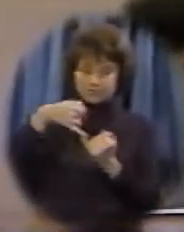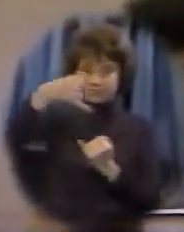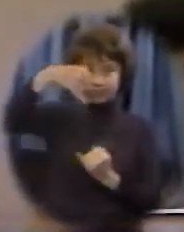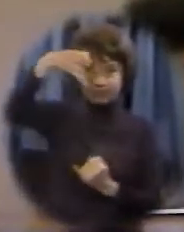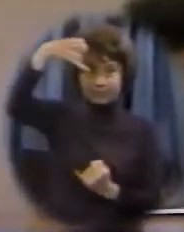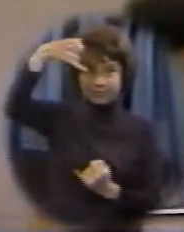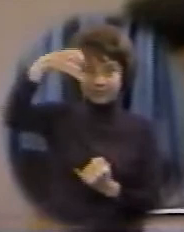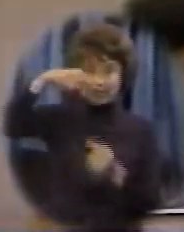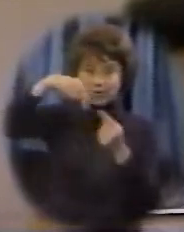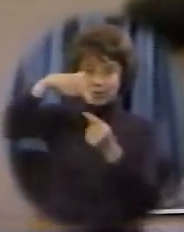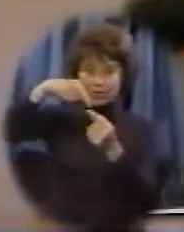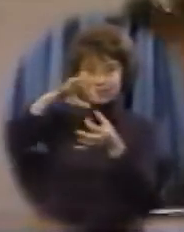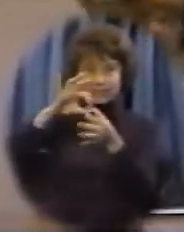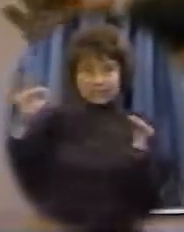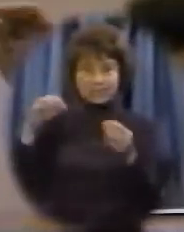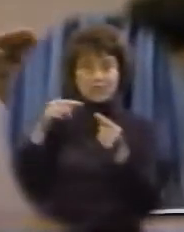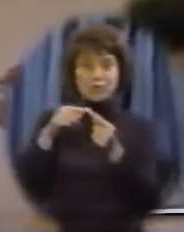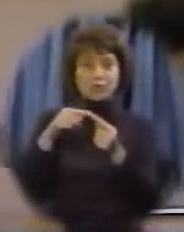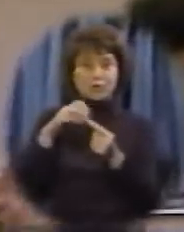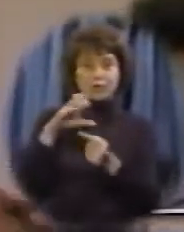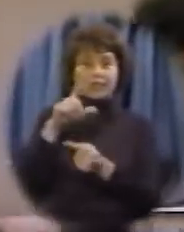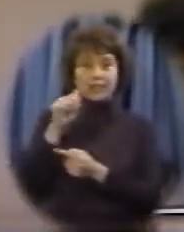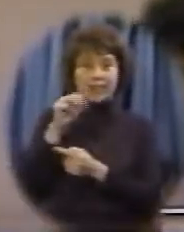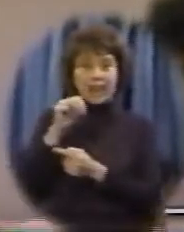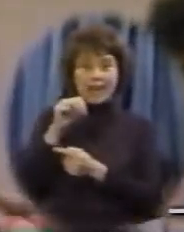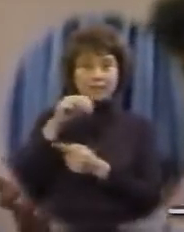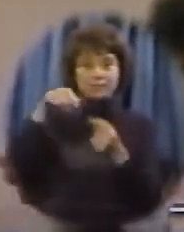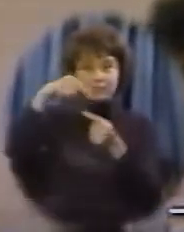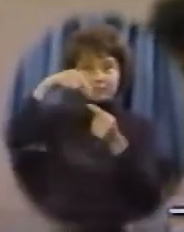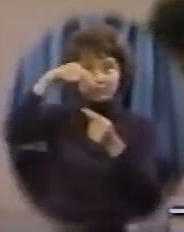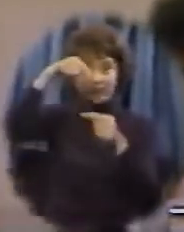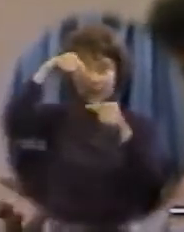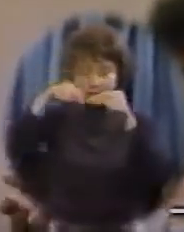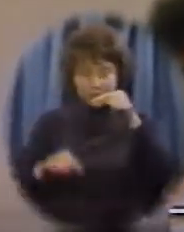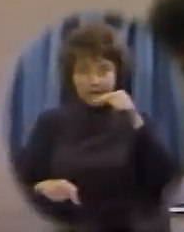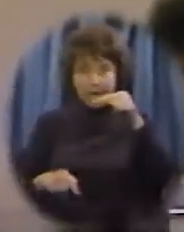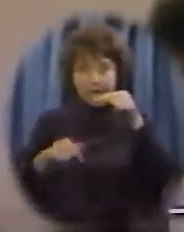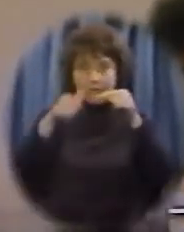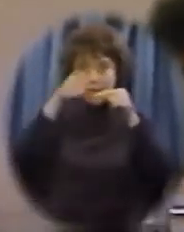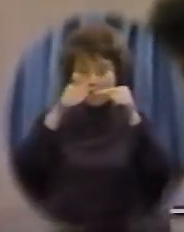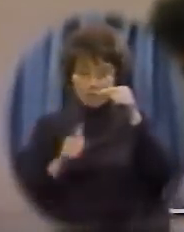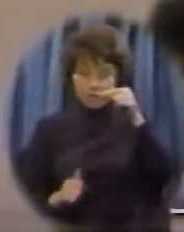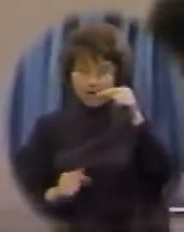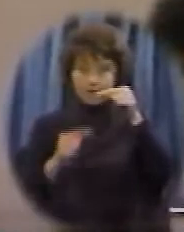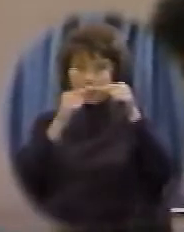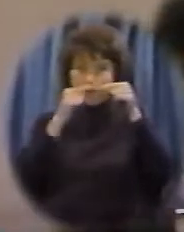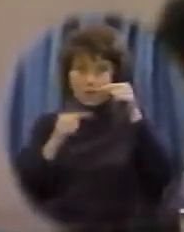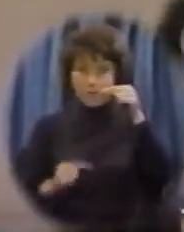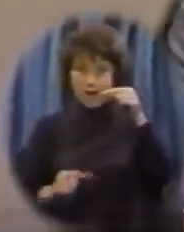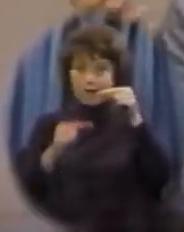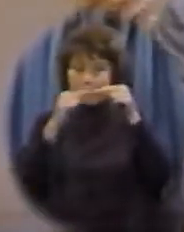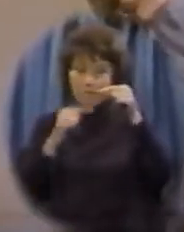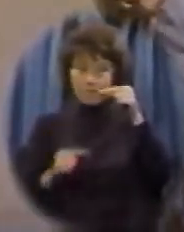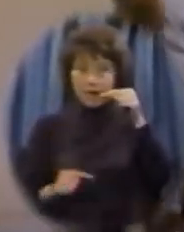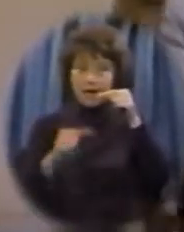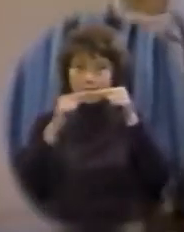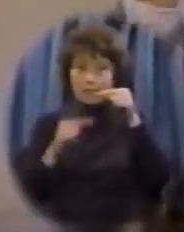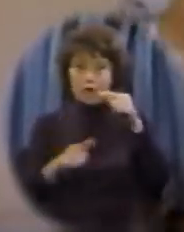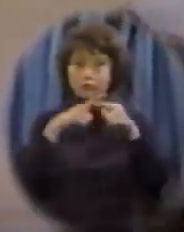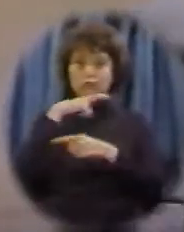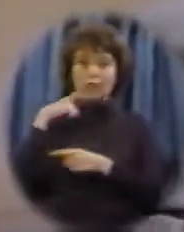another, comes down and hooks it on the other side. That thread is moist. When it dries, it contracts. And he keeps putting them on. They keep drying and contracting until